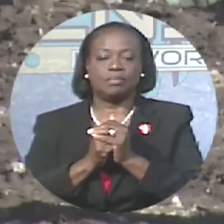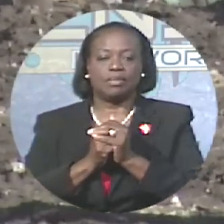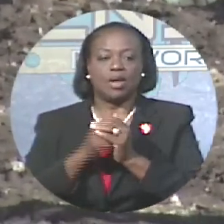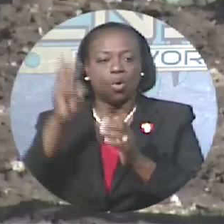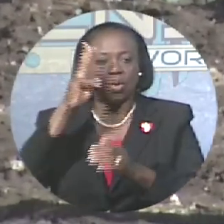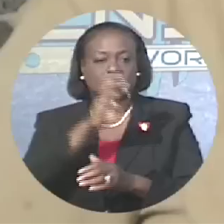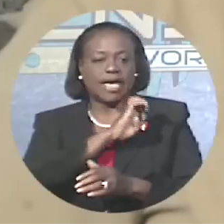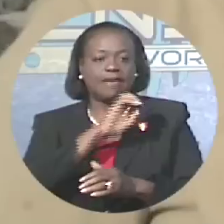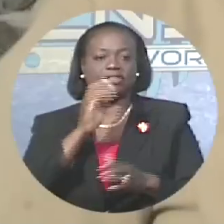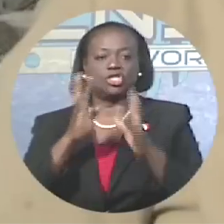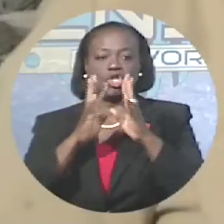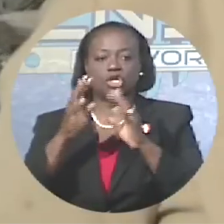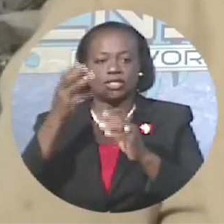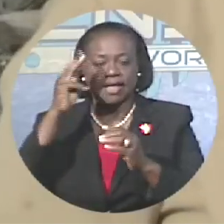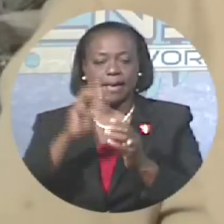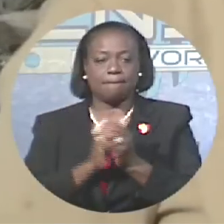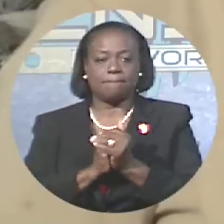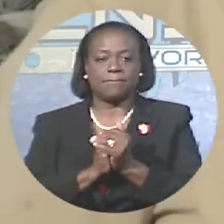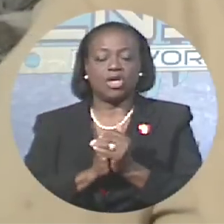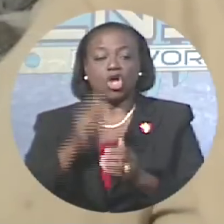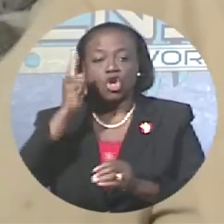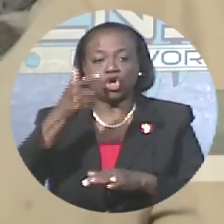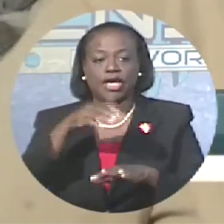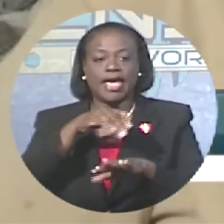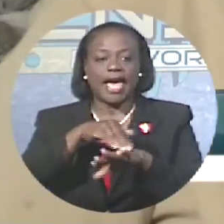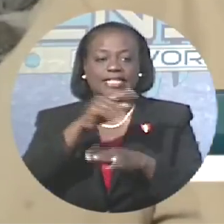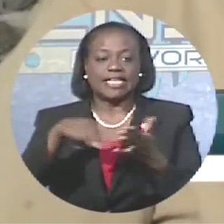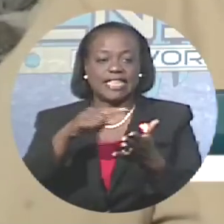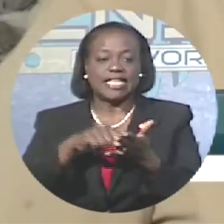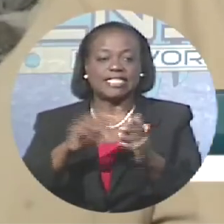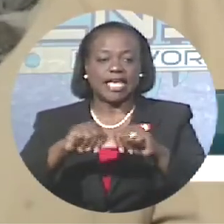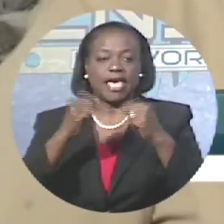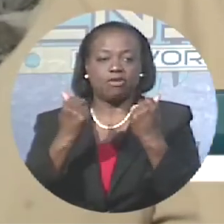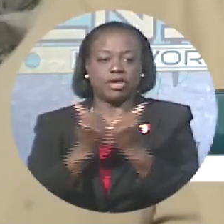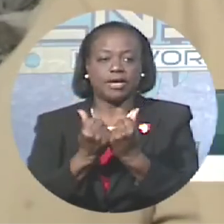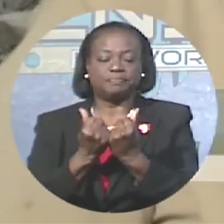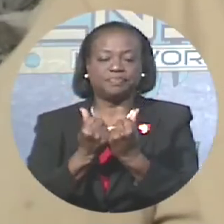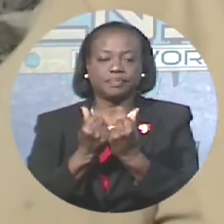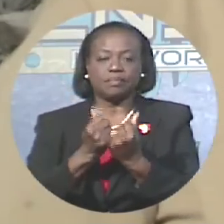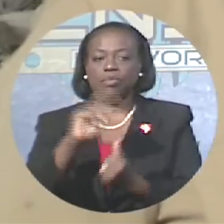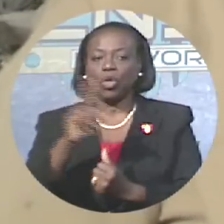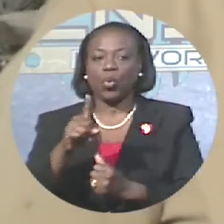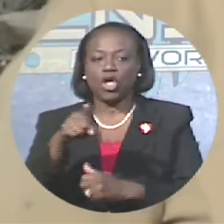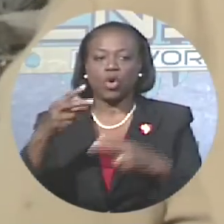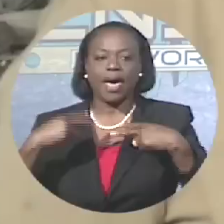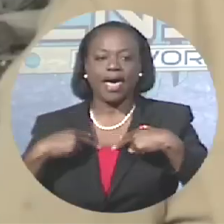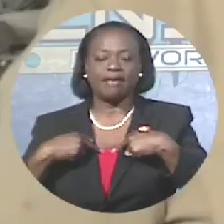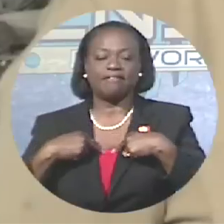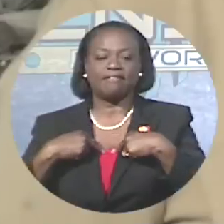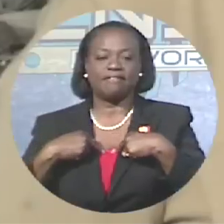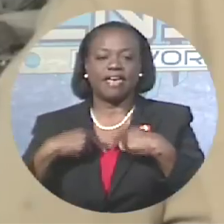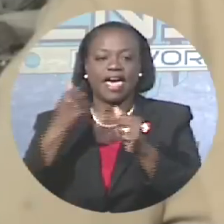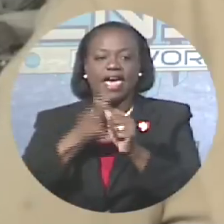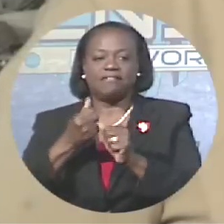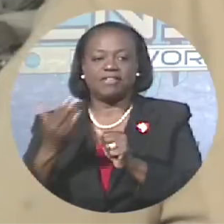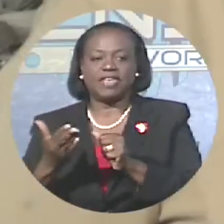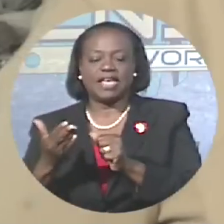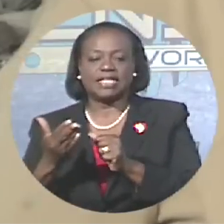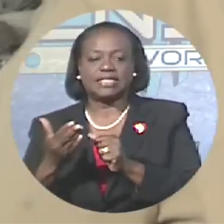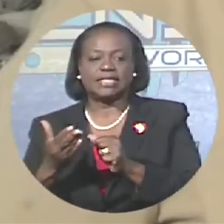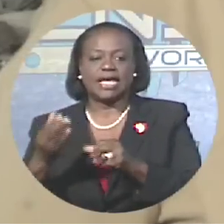us on the scene. Looking at a facility such as this, where you have everything is just piled into